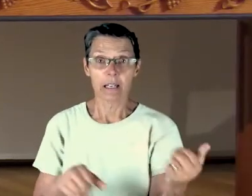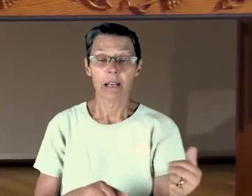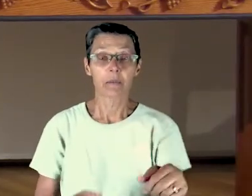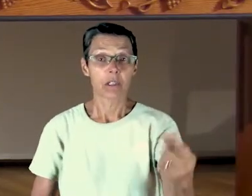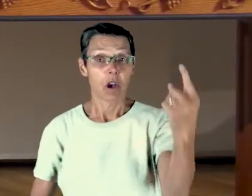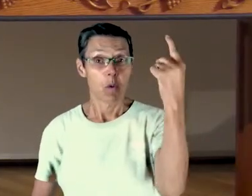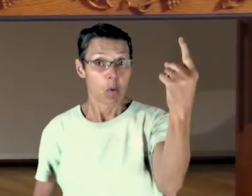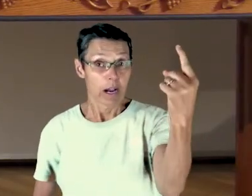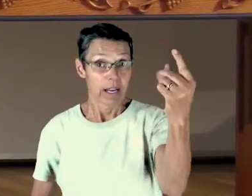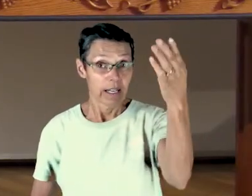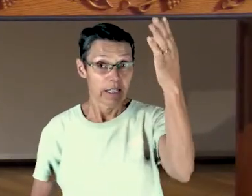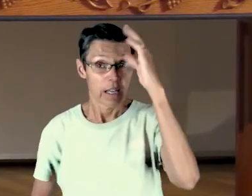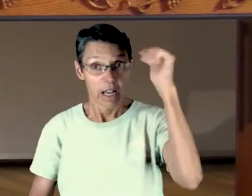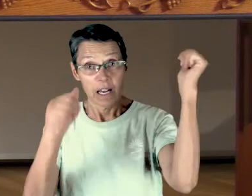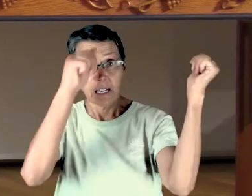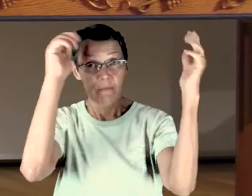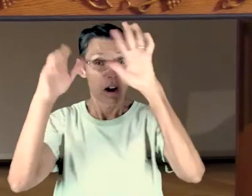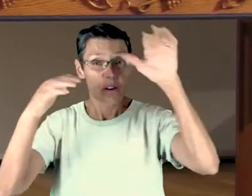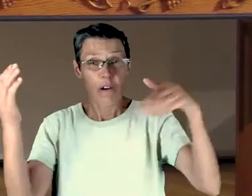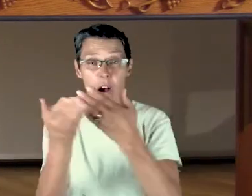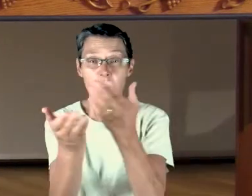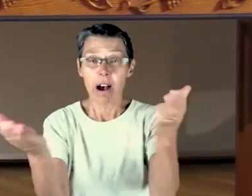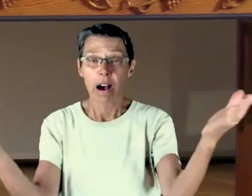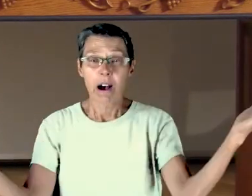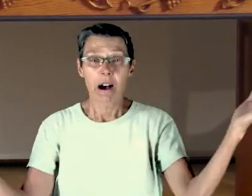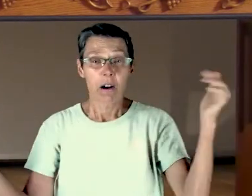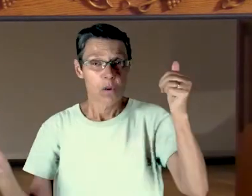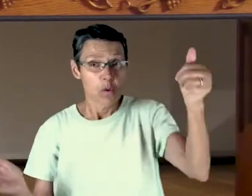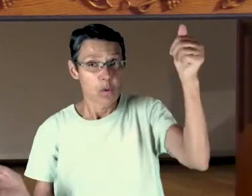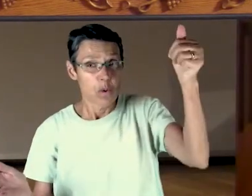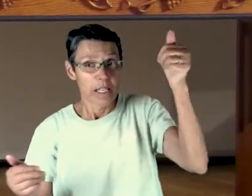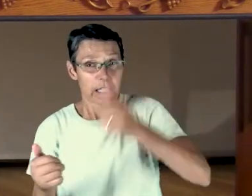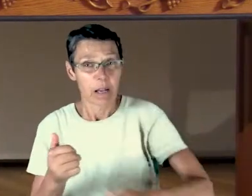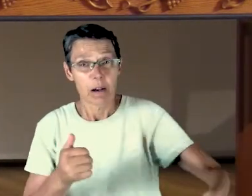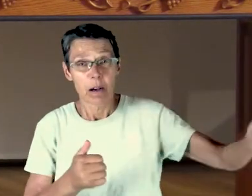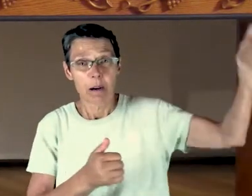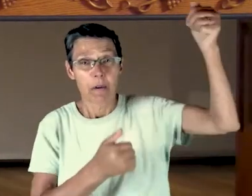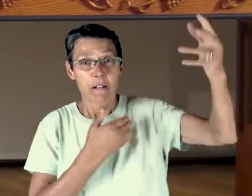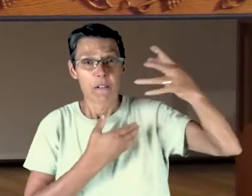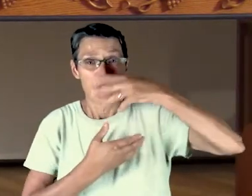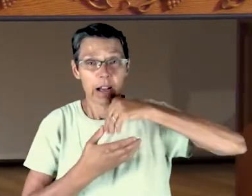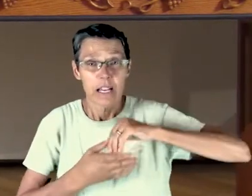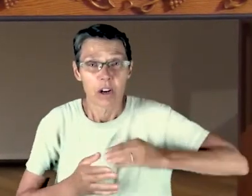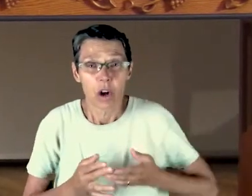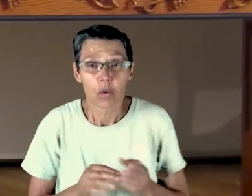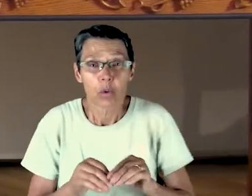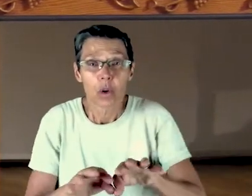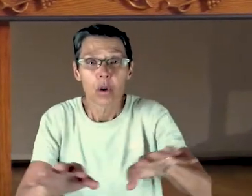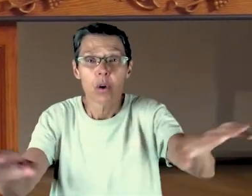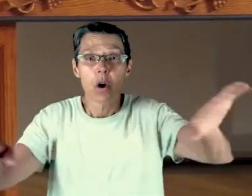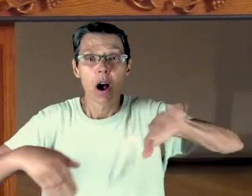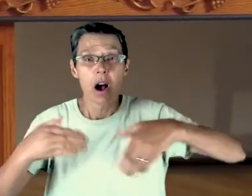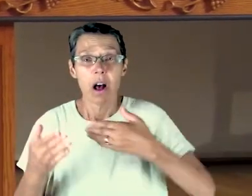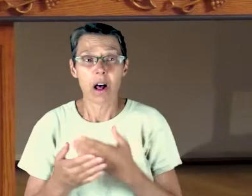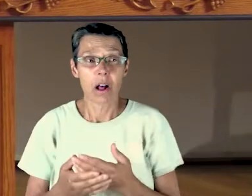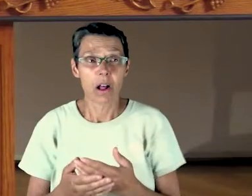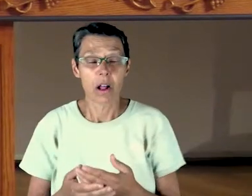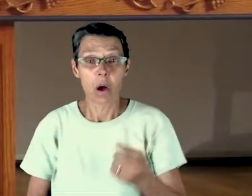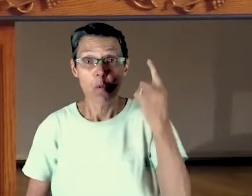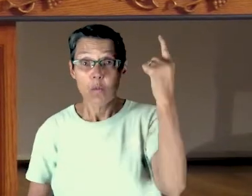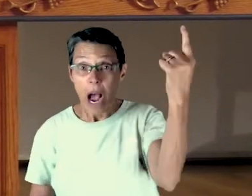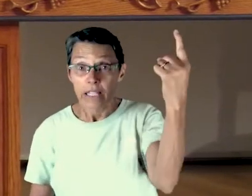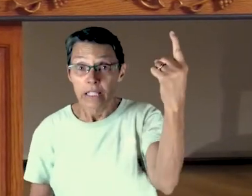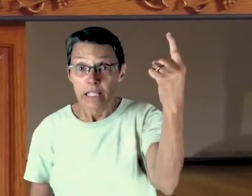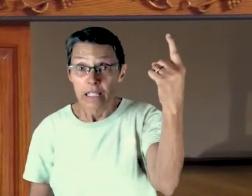and Father of all, who is above all, in all, and through all. Can one person use the word one any